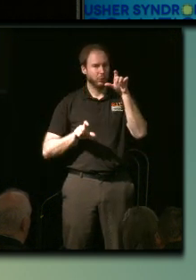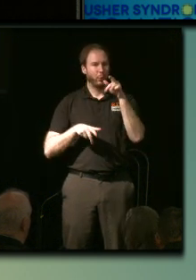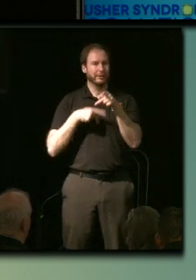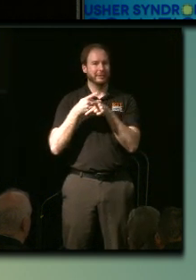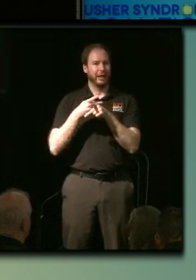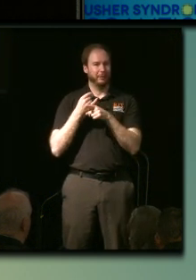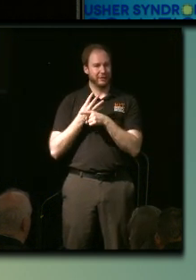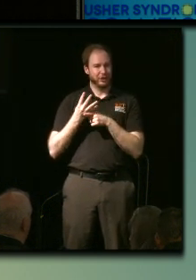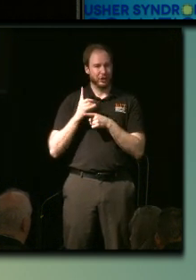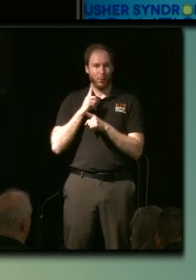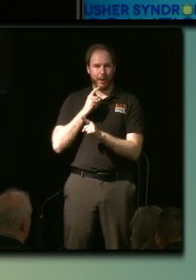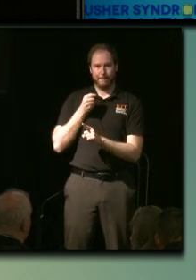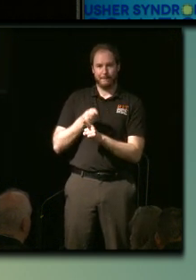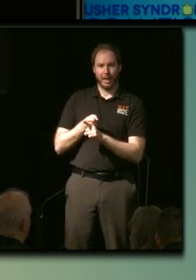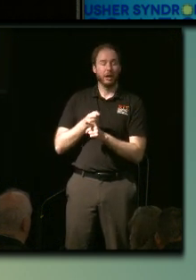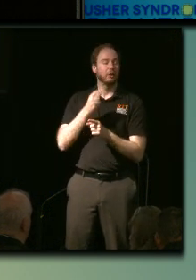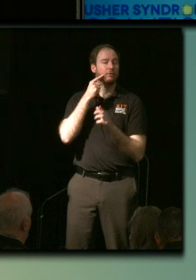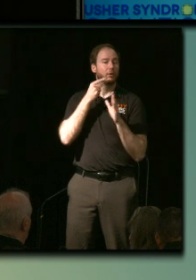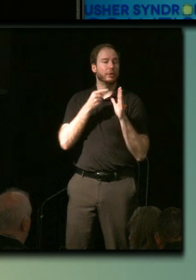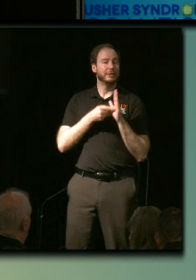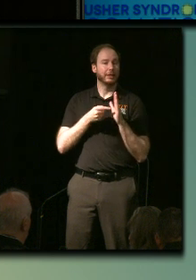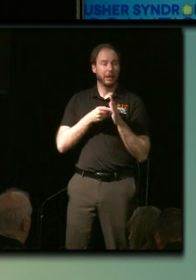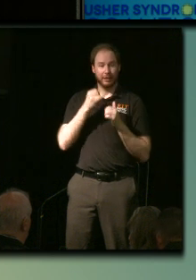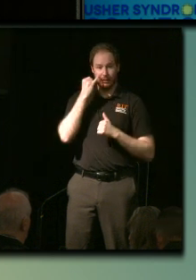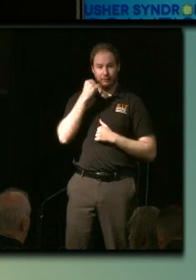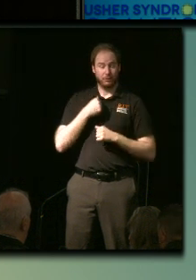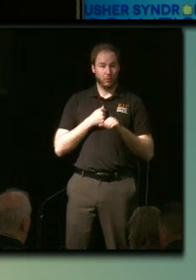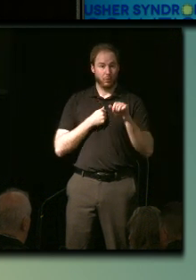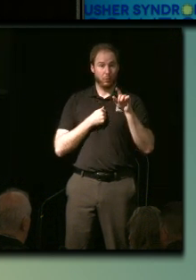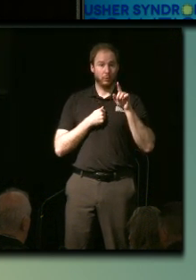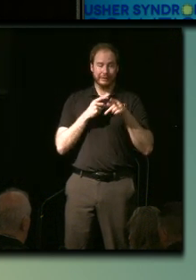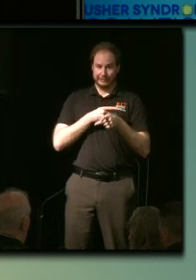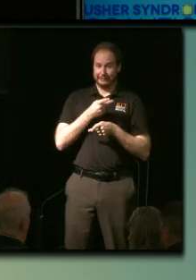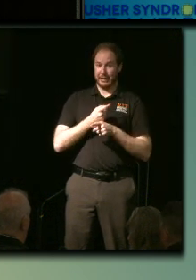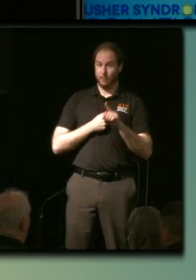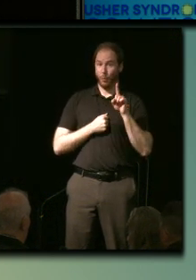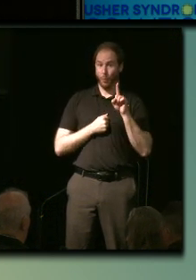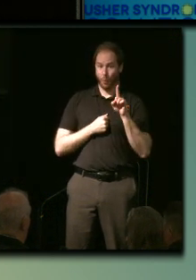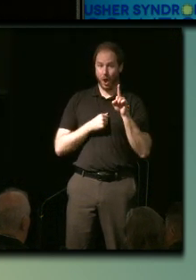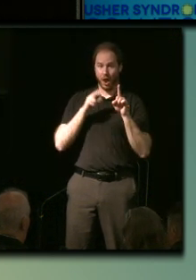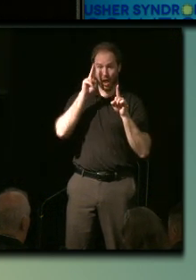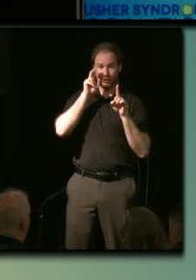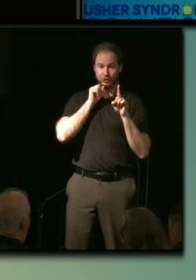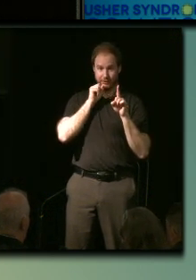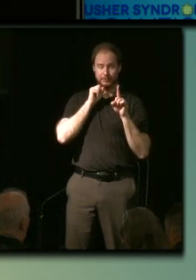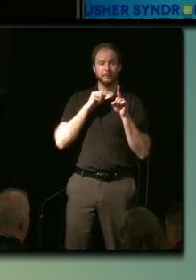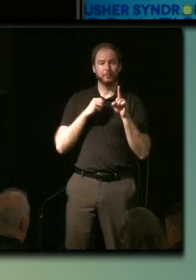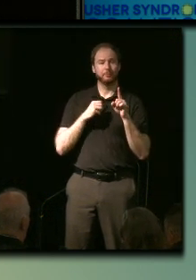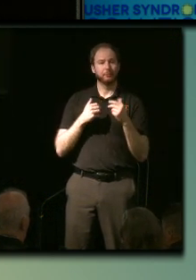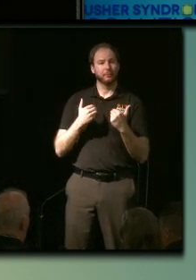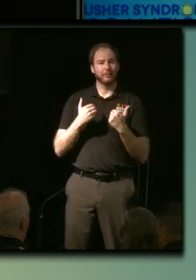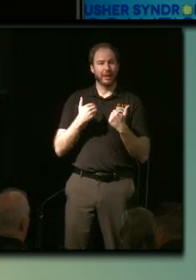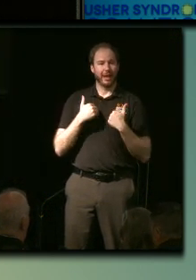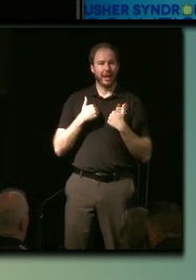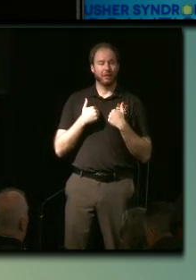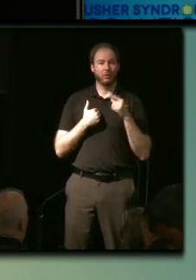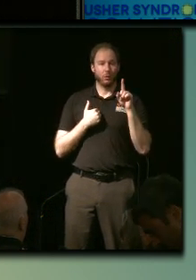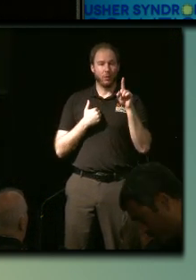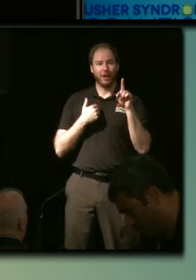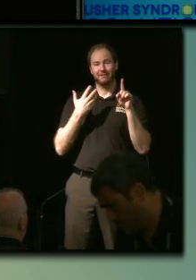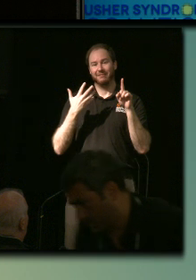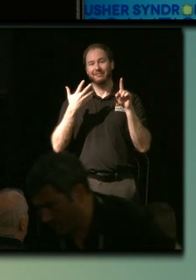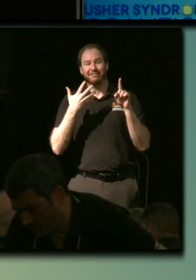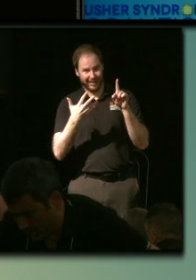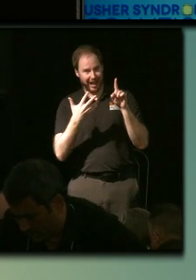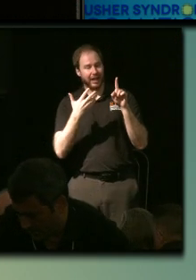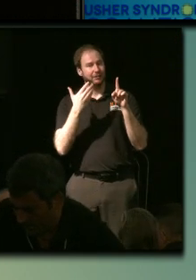in. So for example, type 1 Usher, there are 5